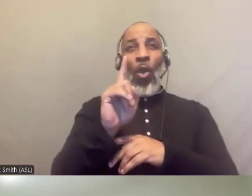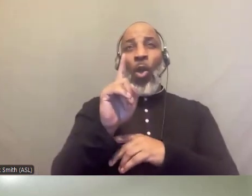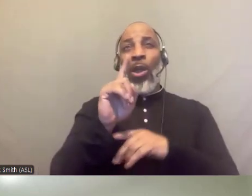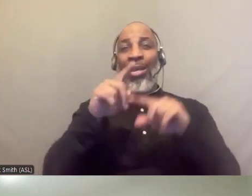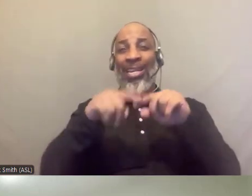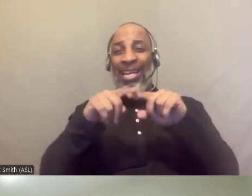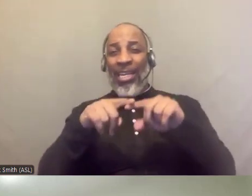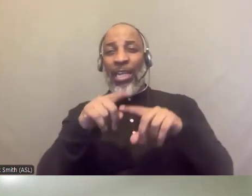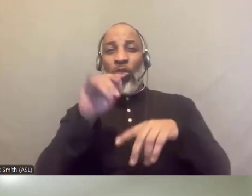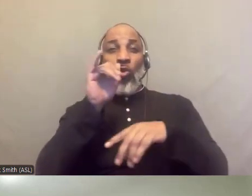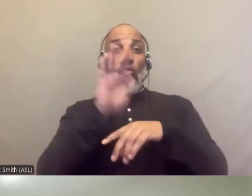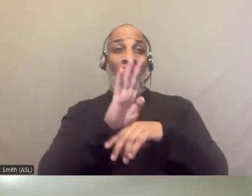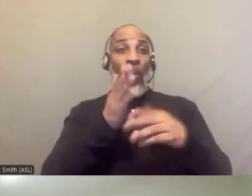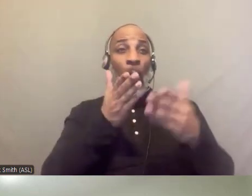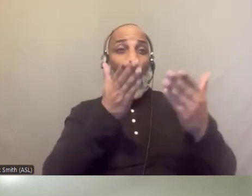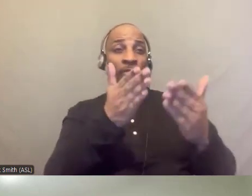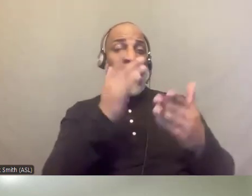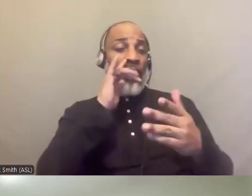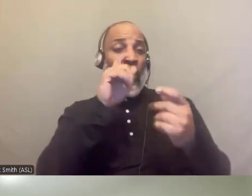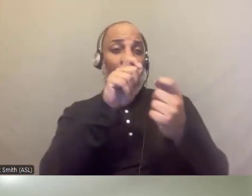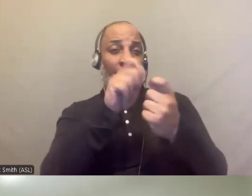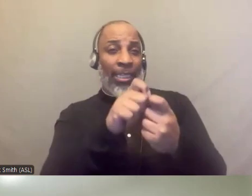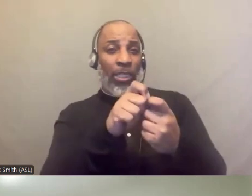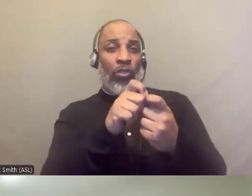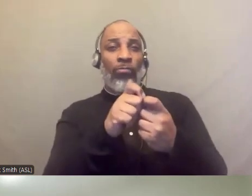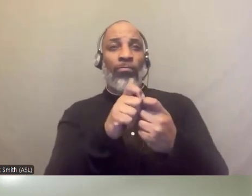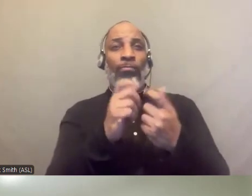job offers for particularly for